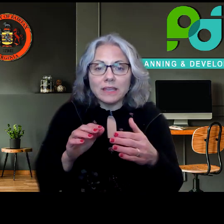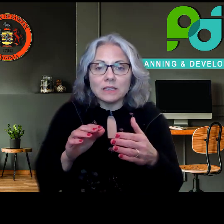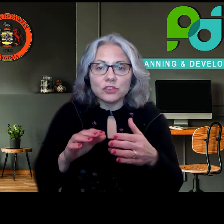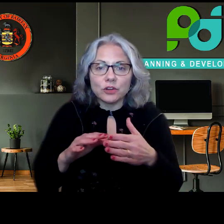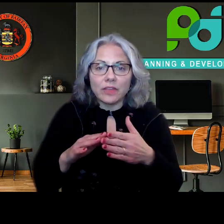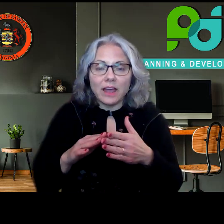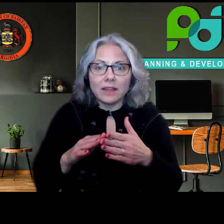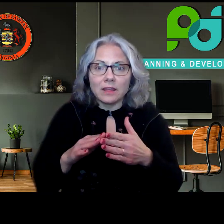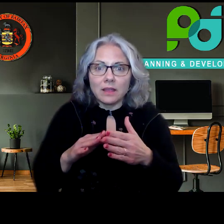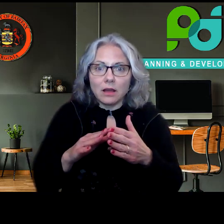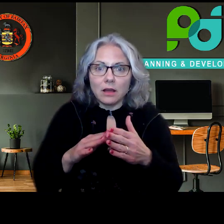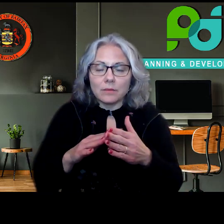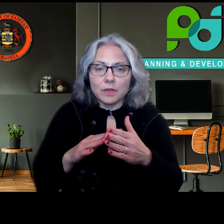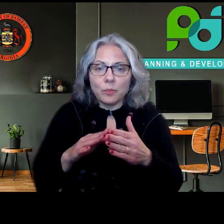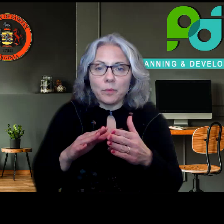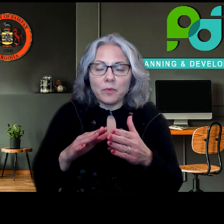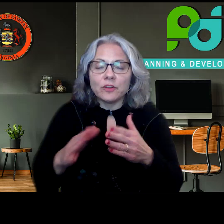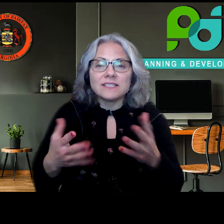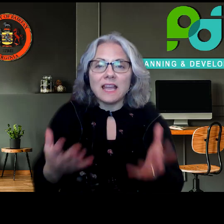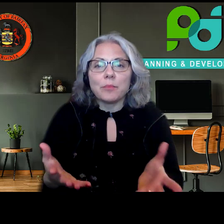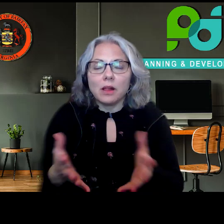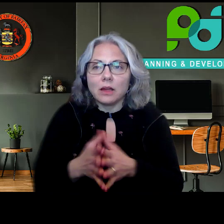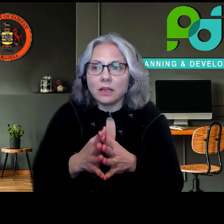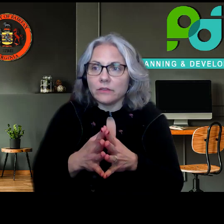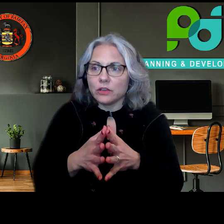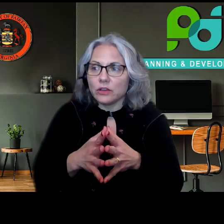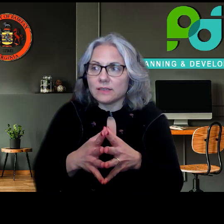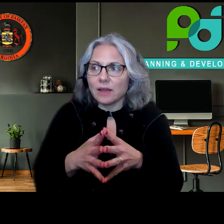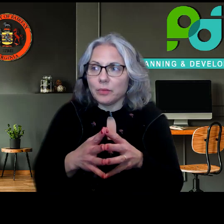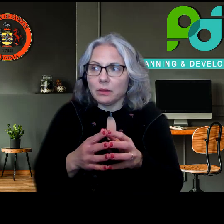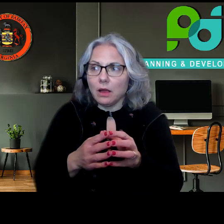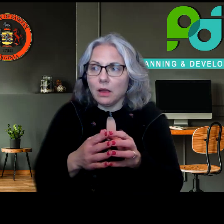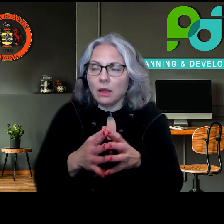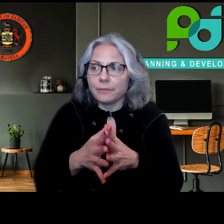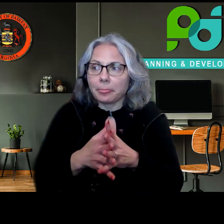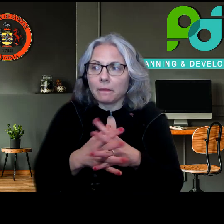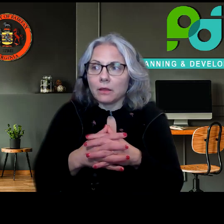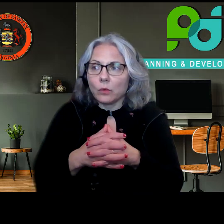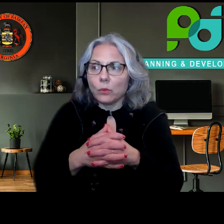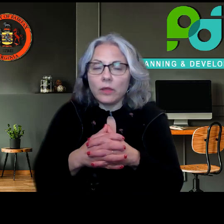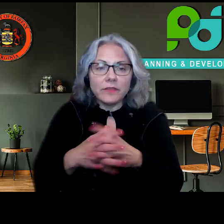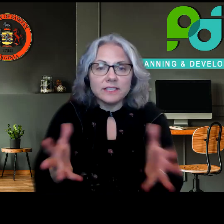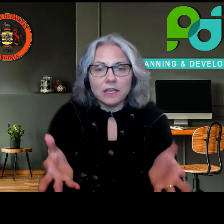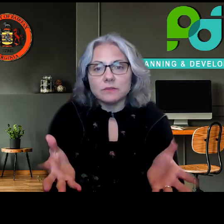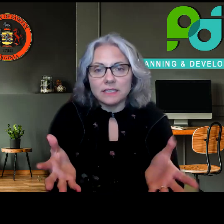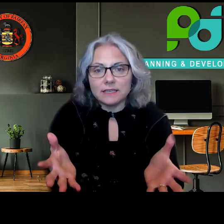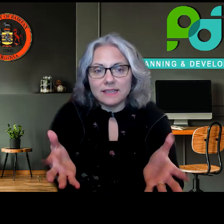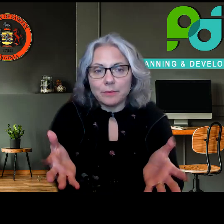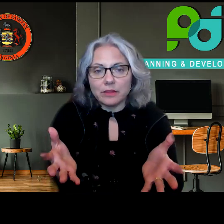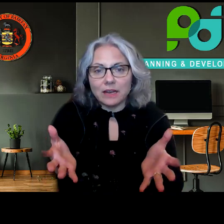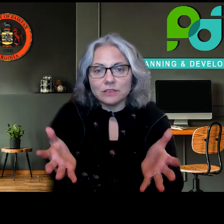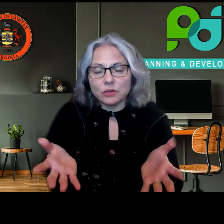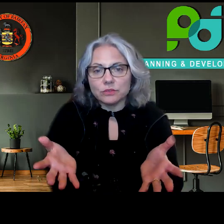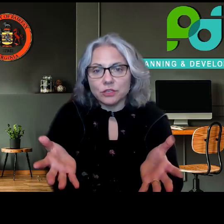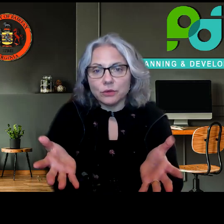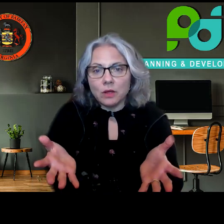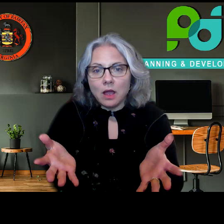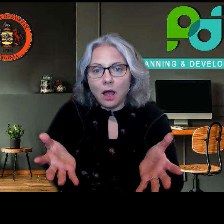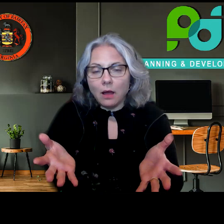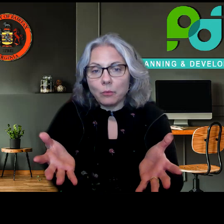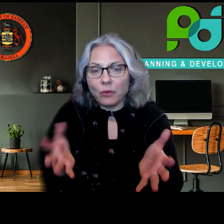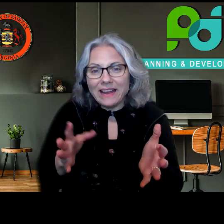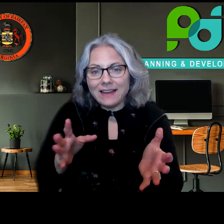So making sure that for example, I'll give you a good example. In the TOD example that I showed